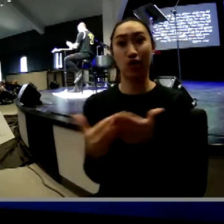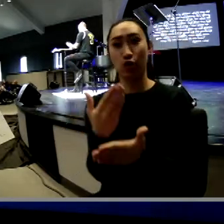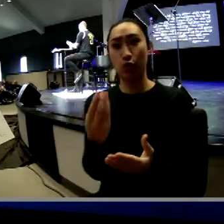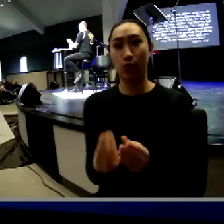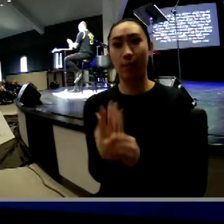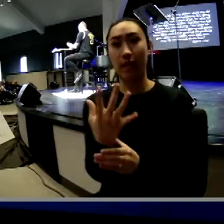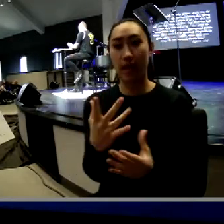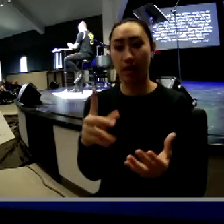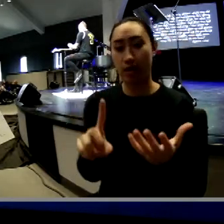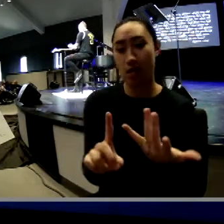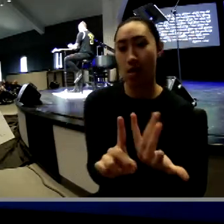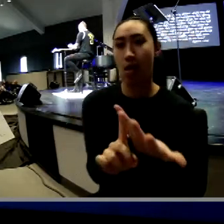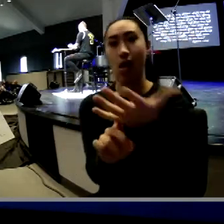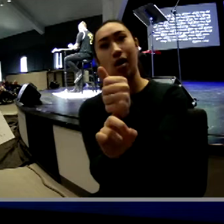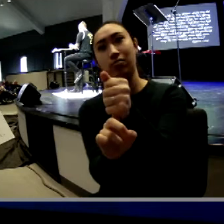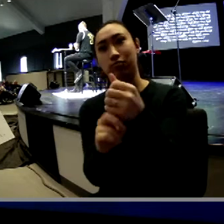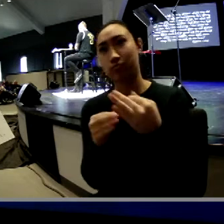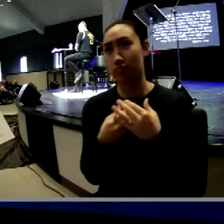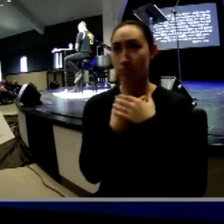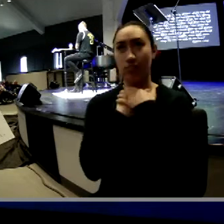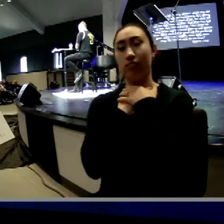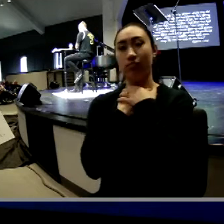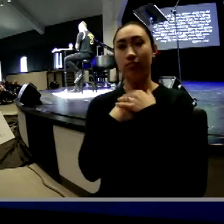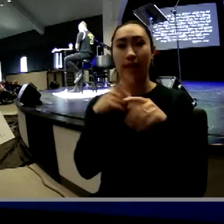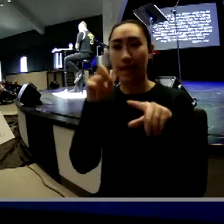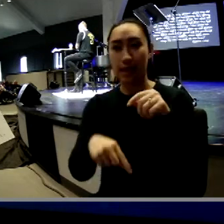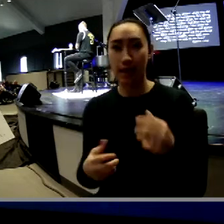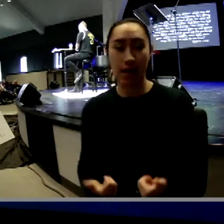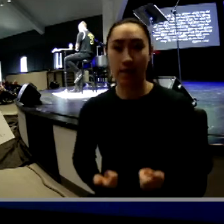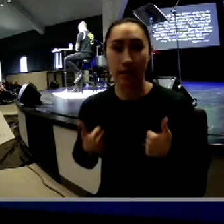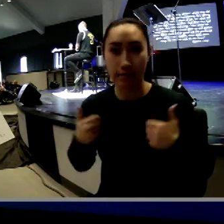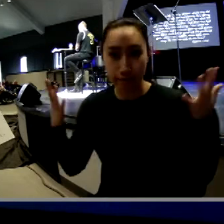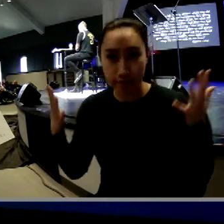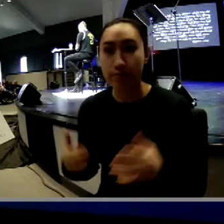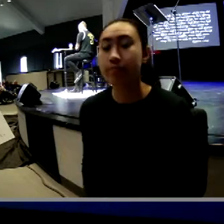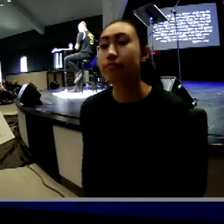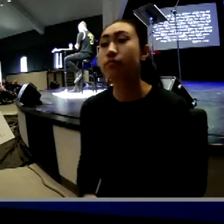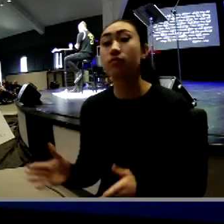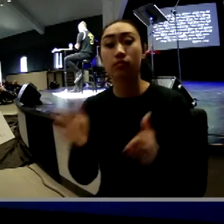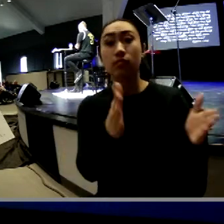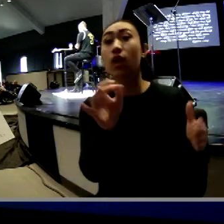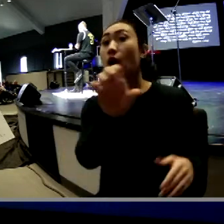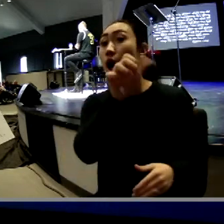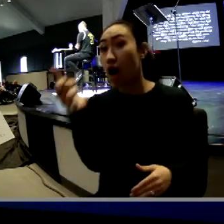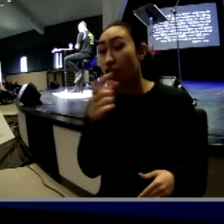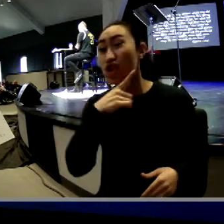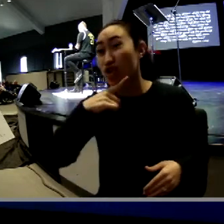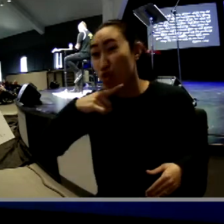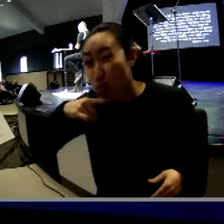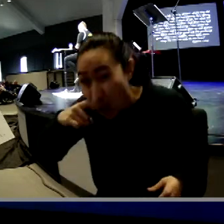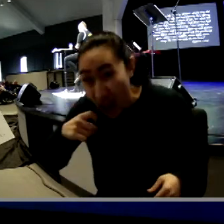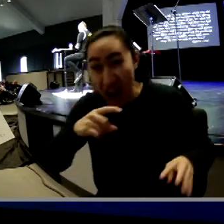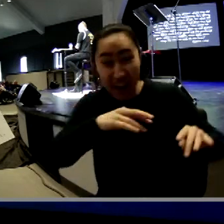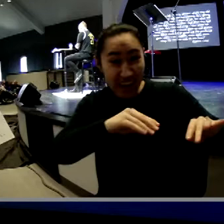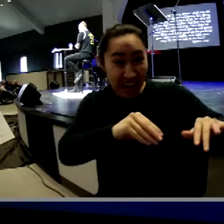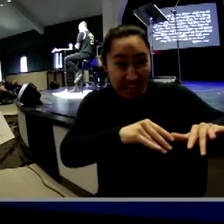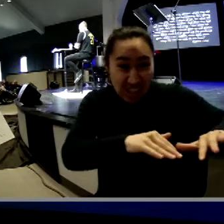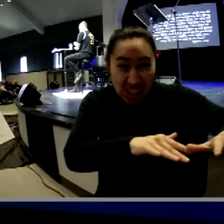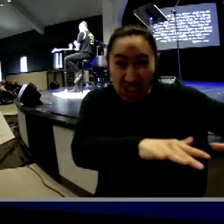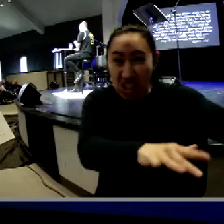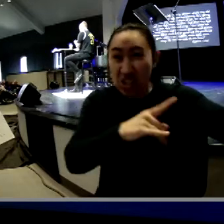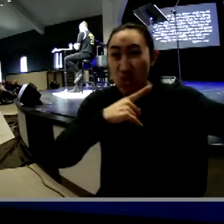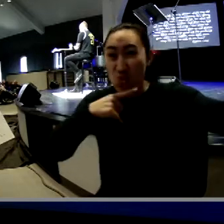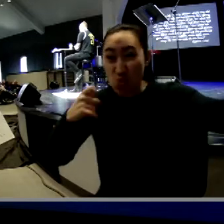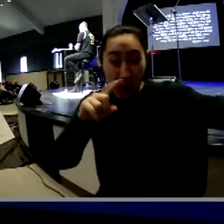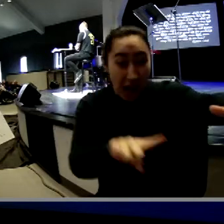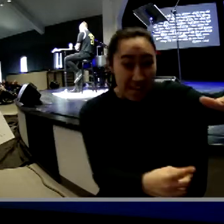160 or 30 times what was sown. Verse 9, whoever has ears, let him hear. Just a quick